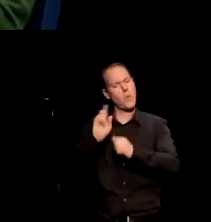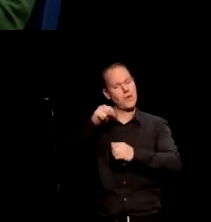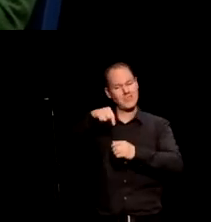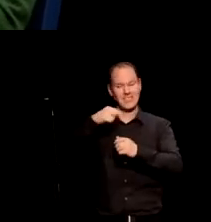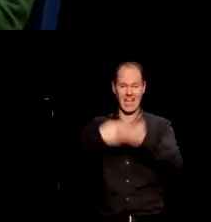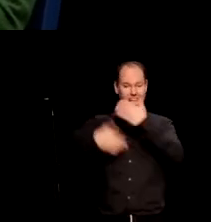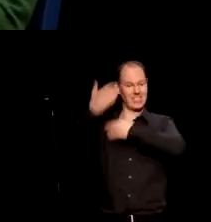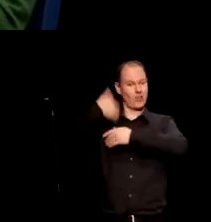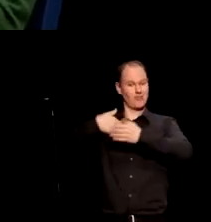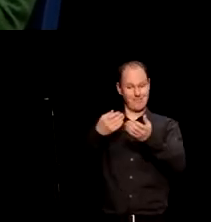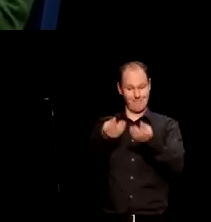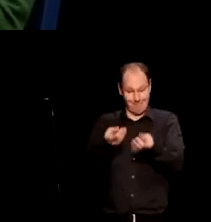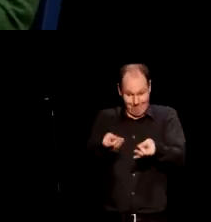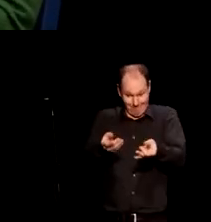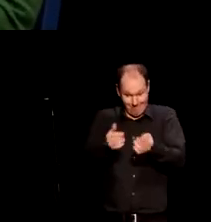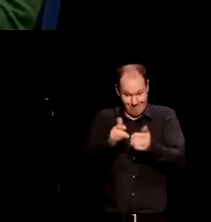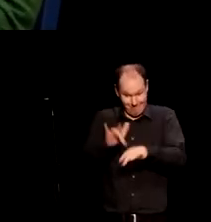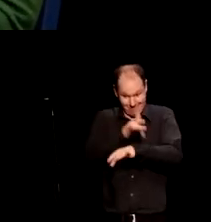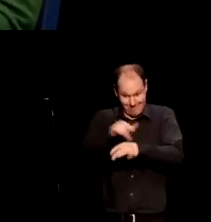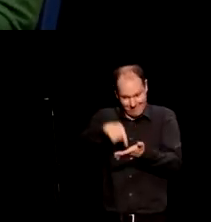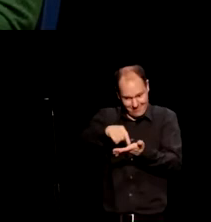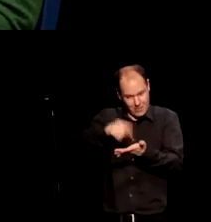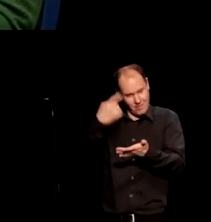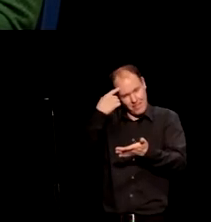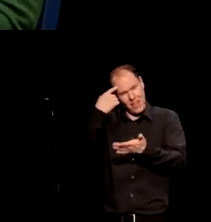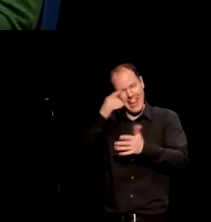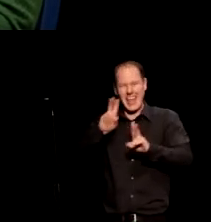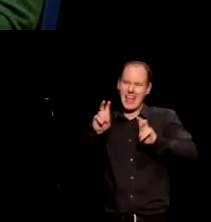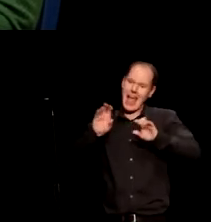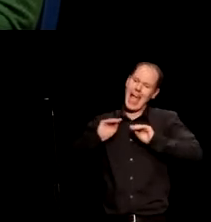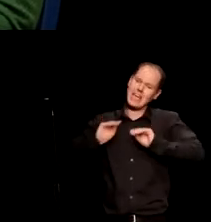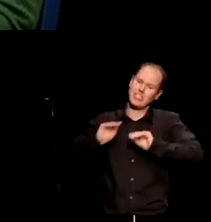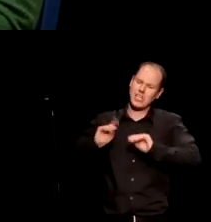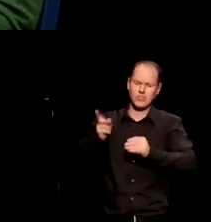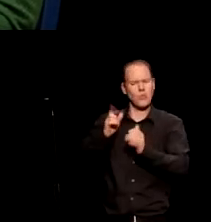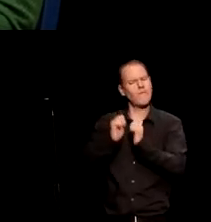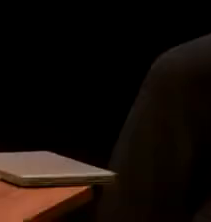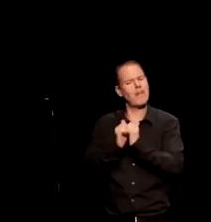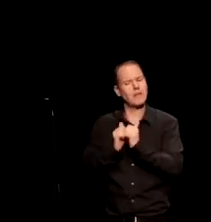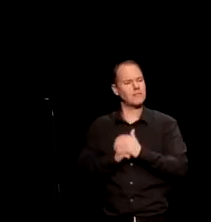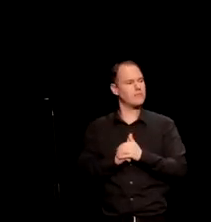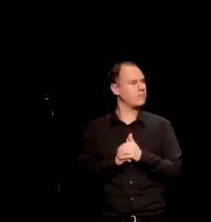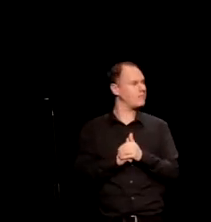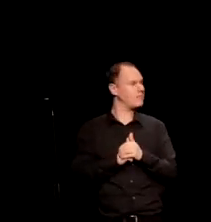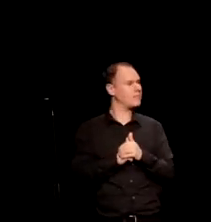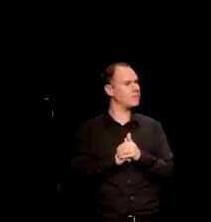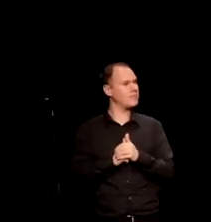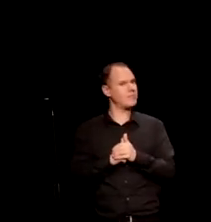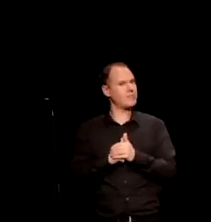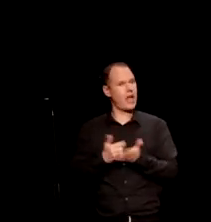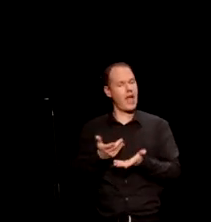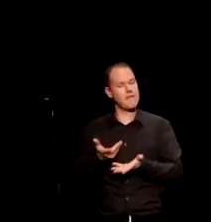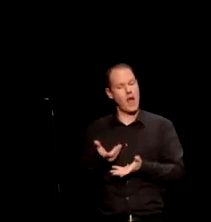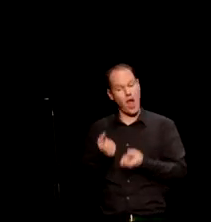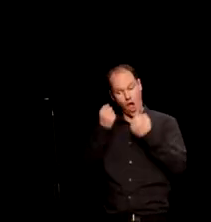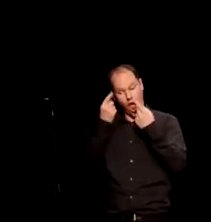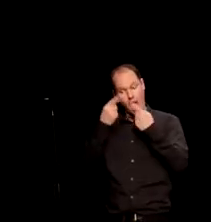materials in a sort of education context, really. Knowing that there are roots means that you can grow